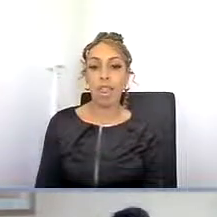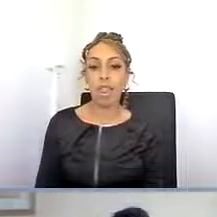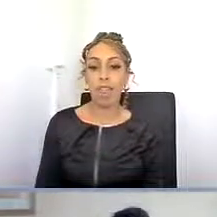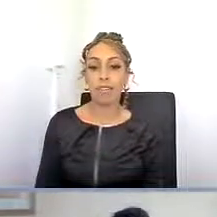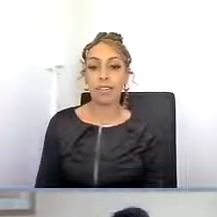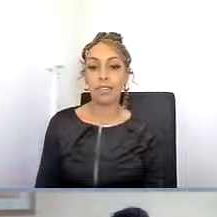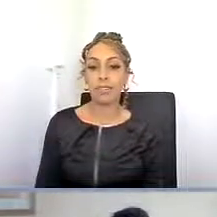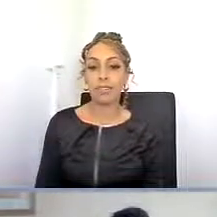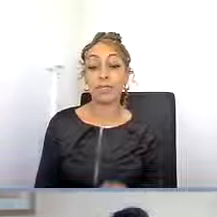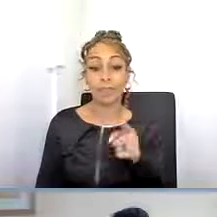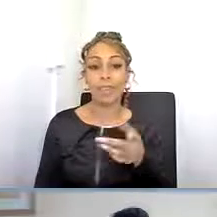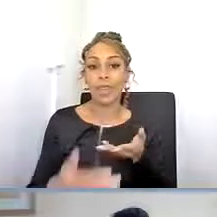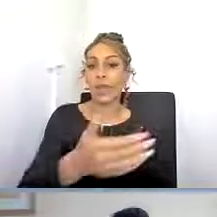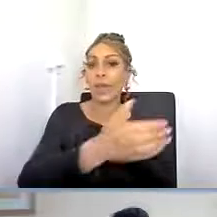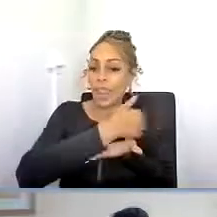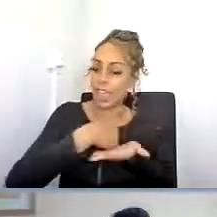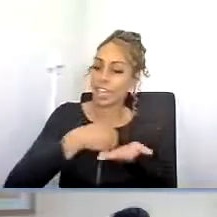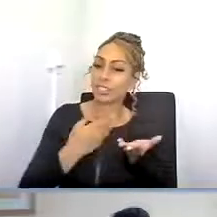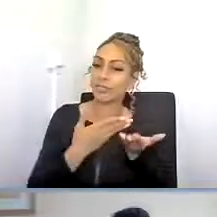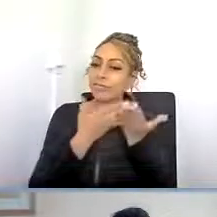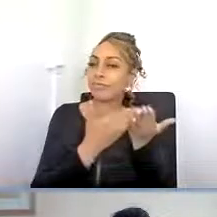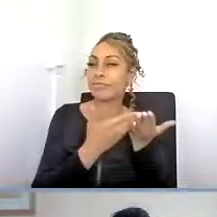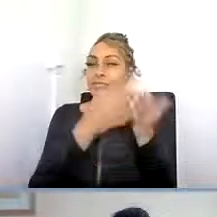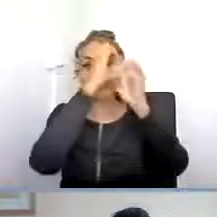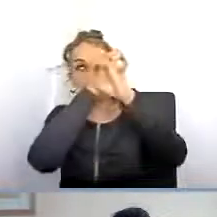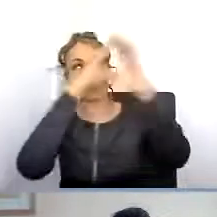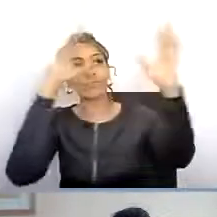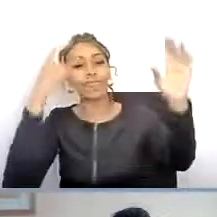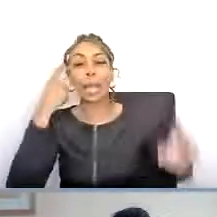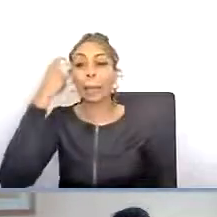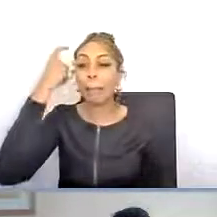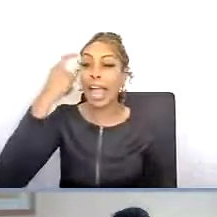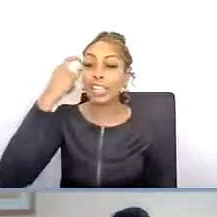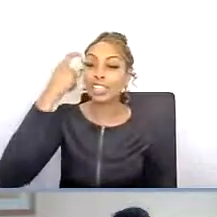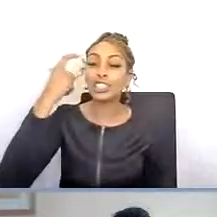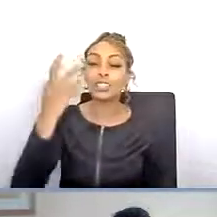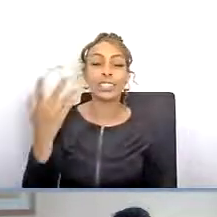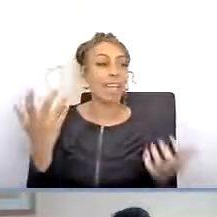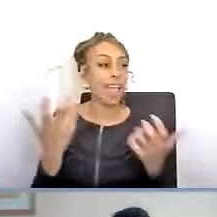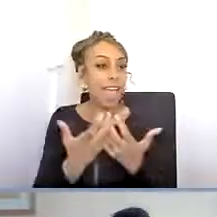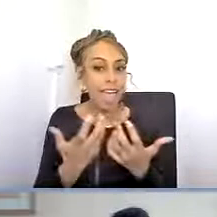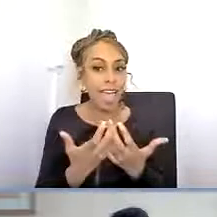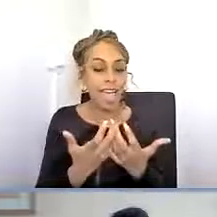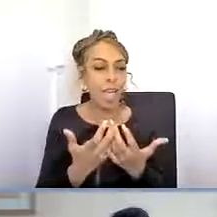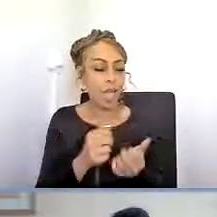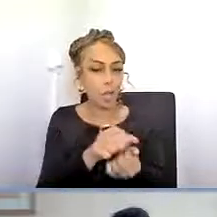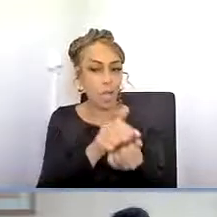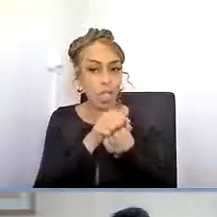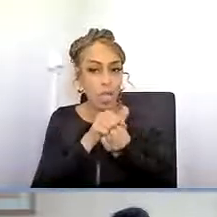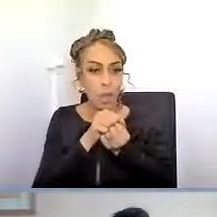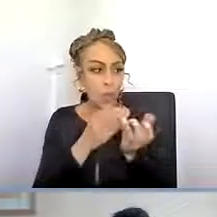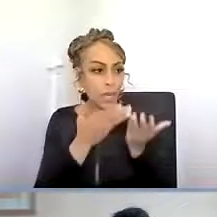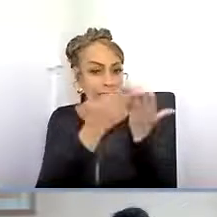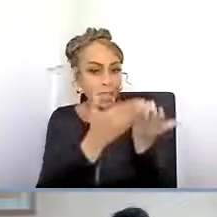And with the collection, we like to be imaginative about how and where we loan our collection,